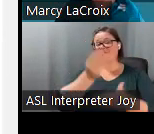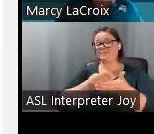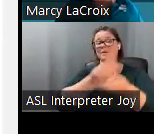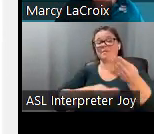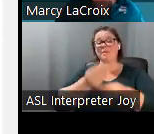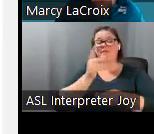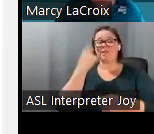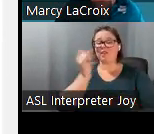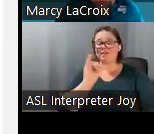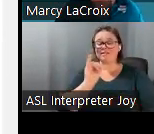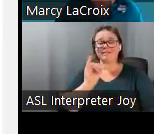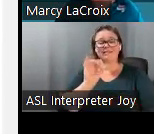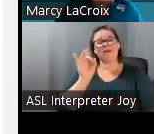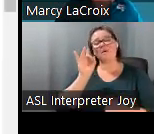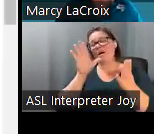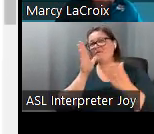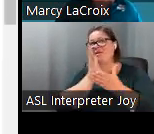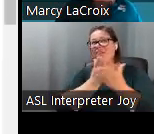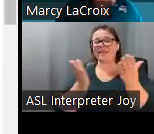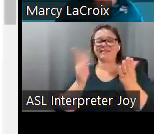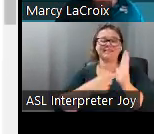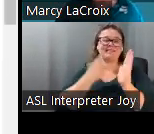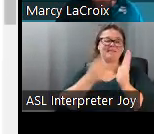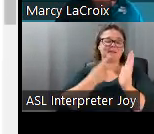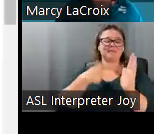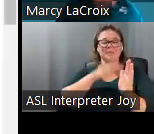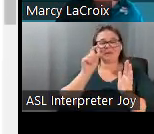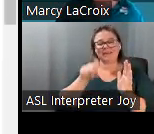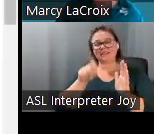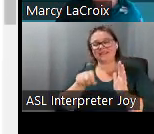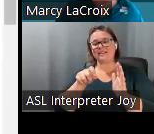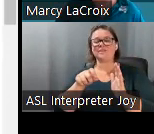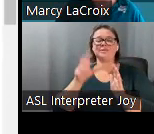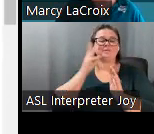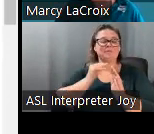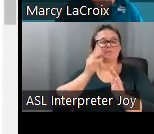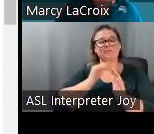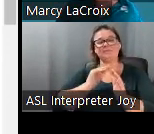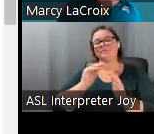that awful thing sometimes that we need to go through to understand